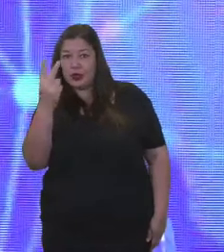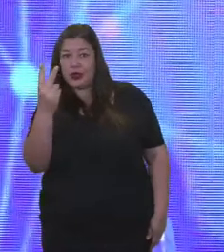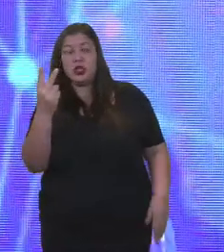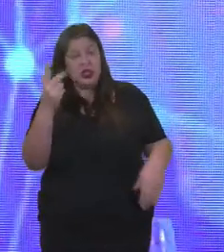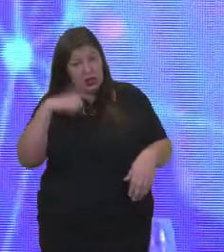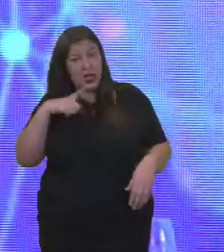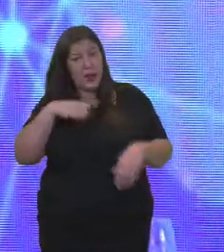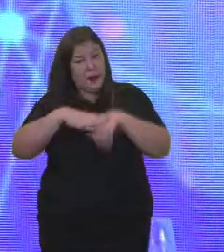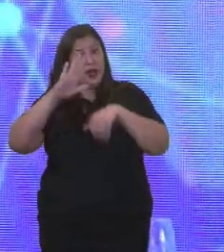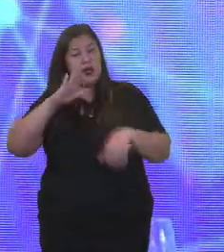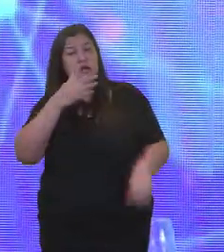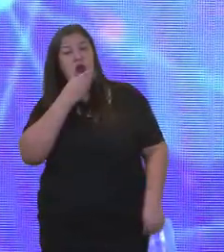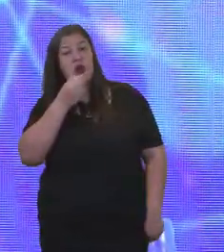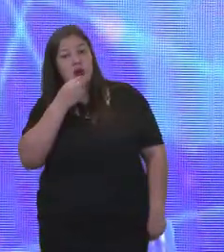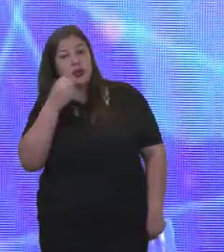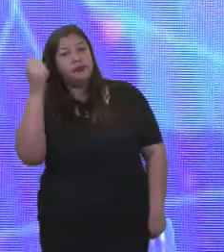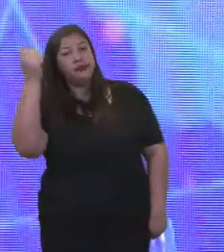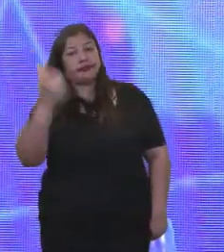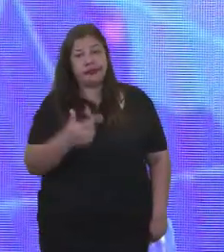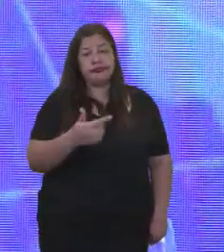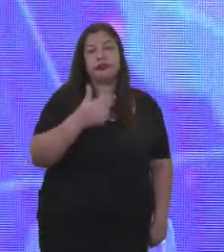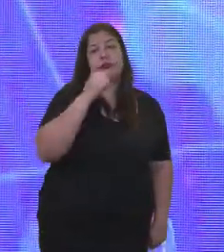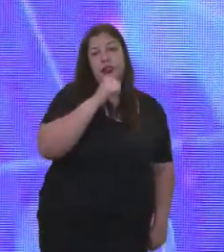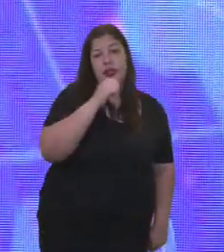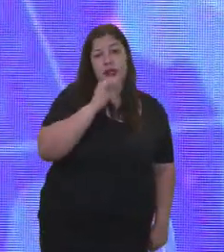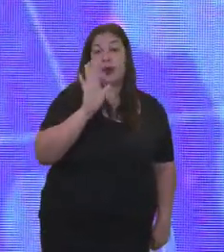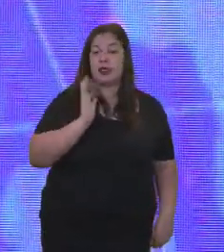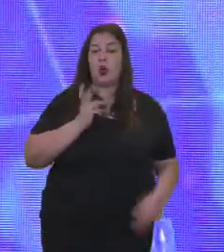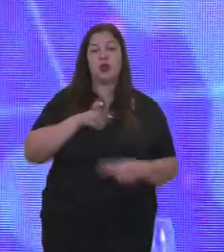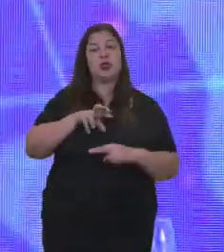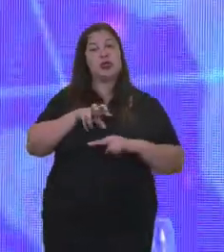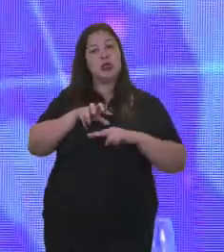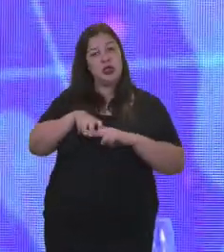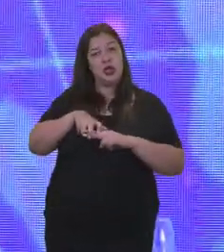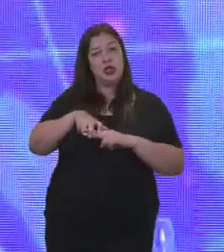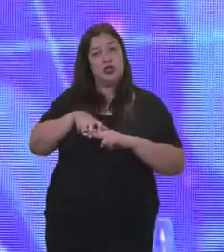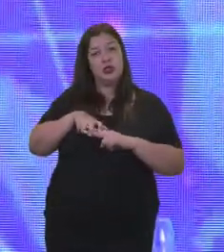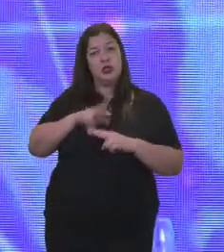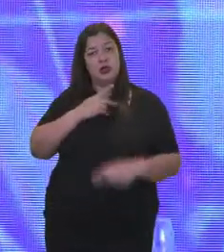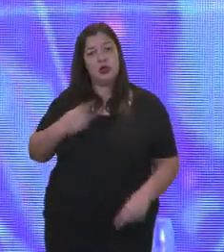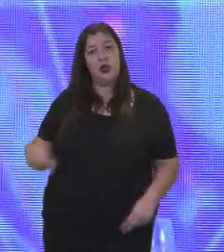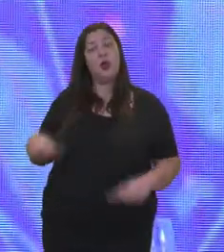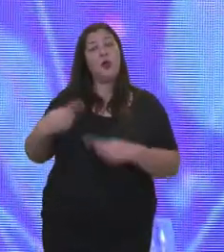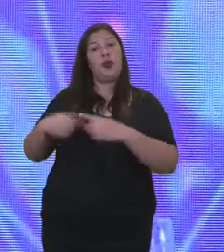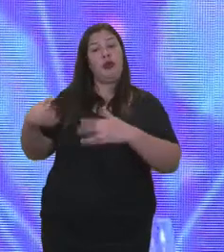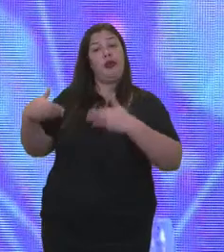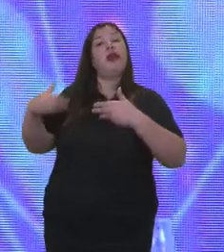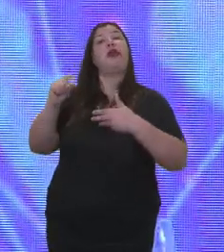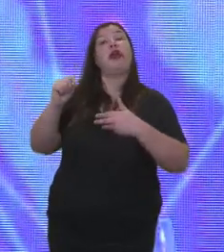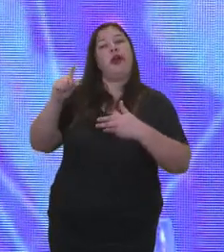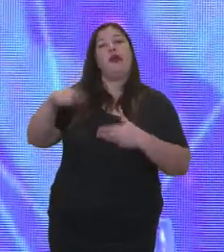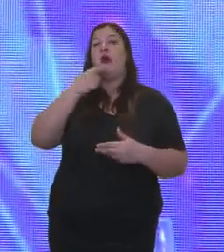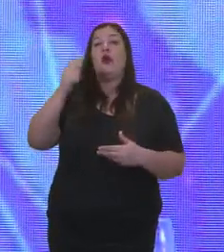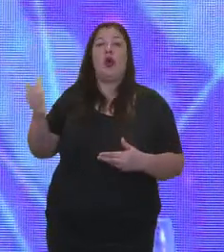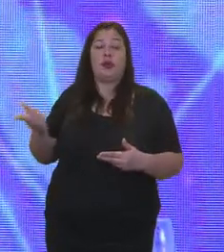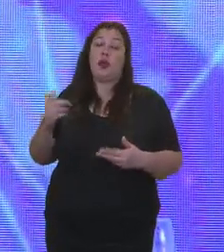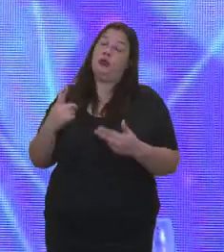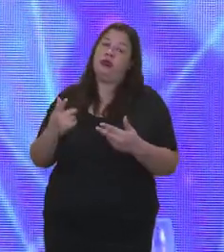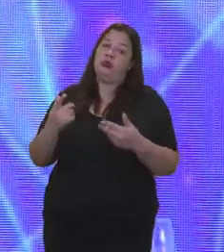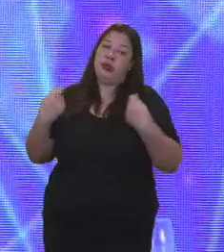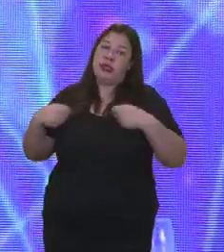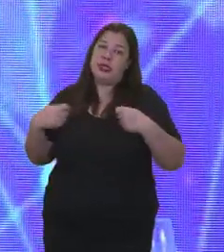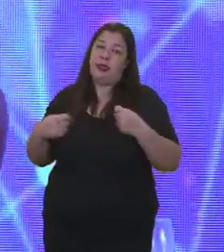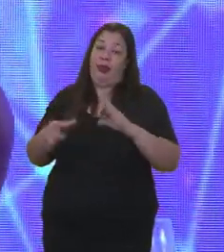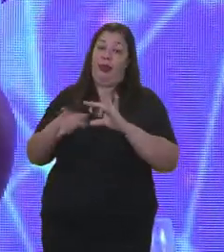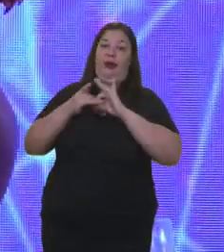there are more men than women. But I sat in that seat as a president because it was a woman, was a man